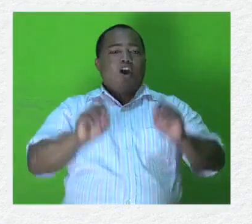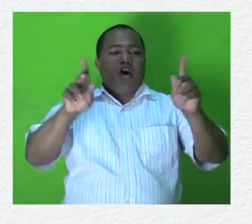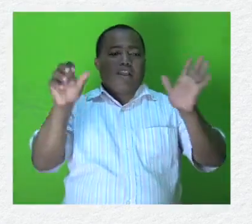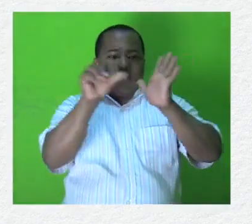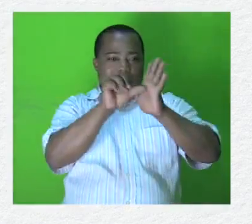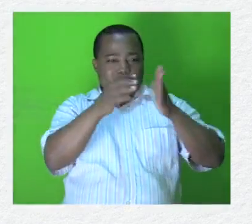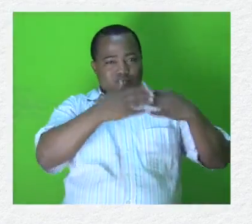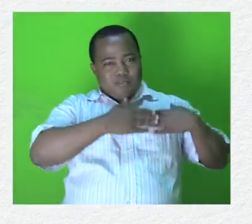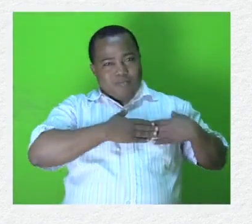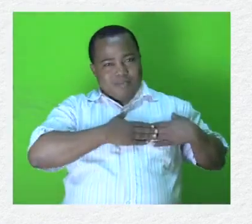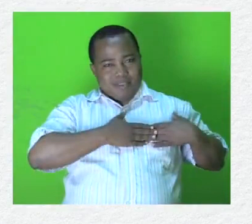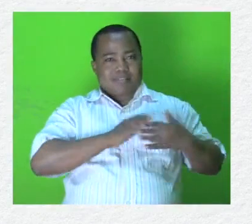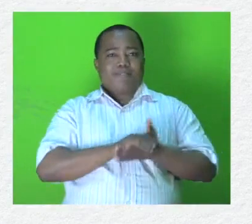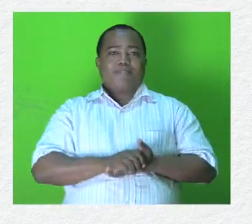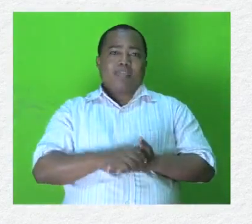Dear students,